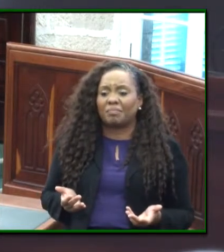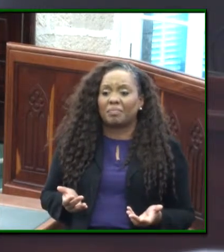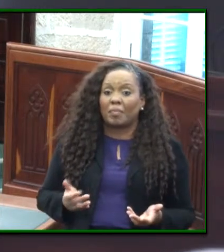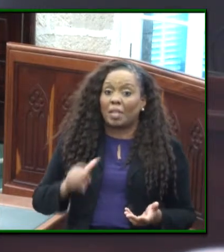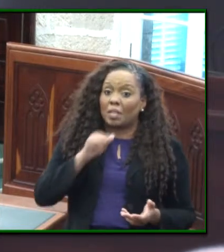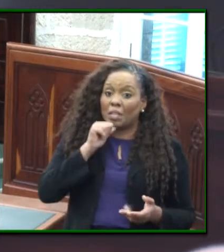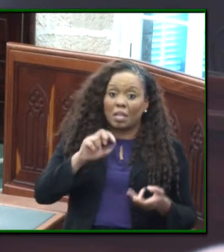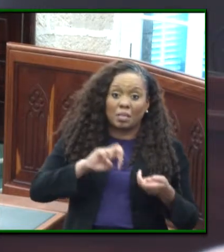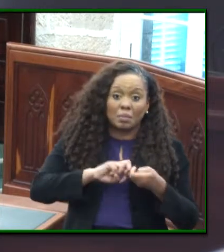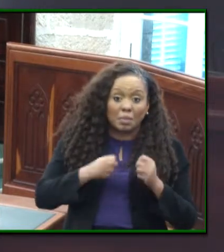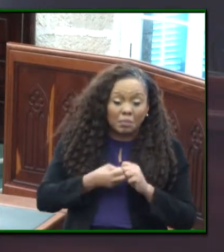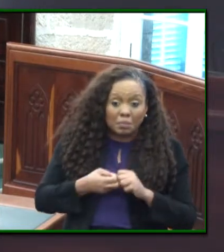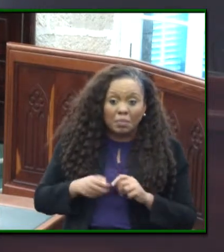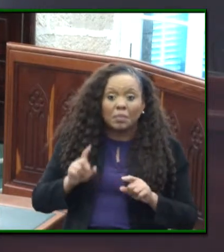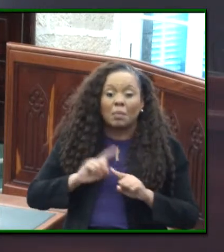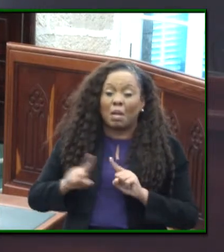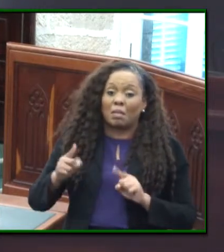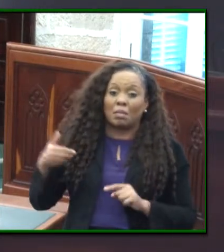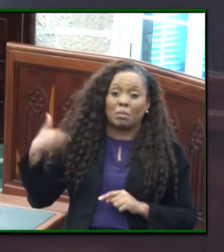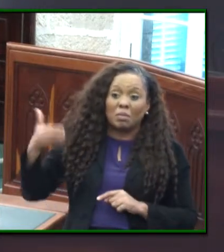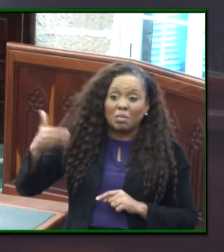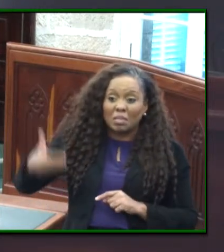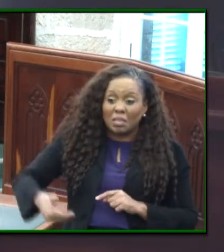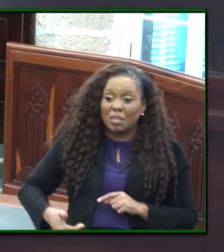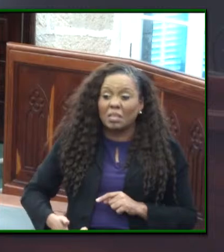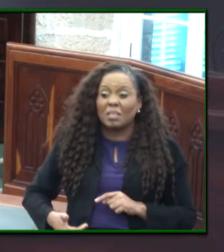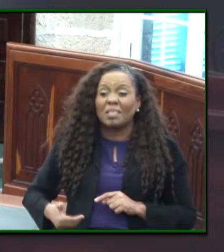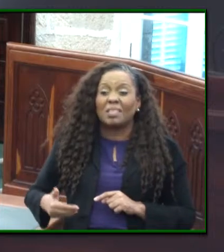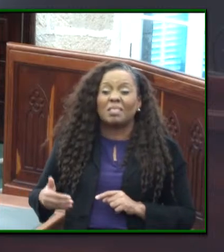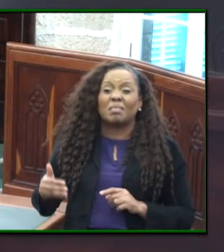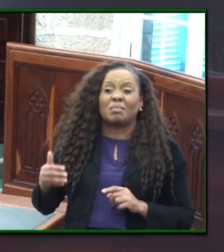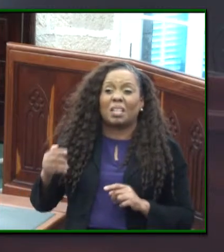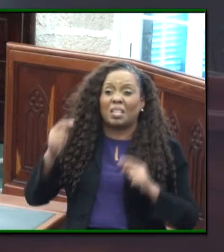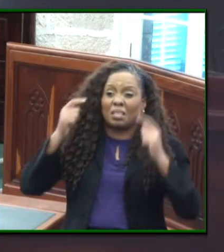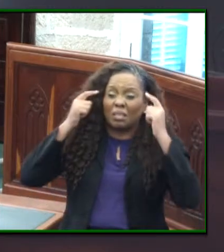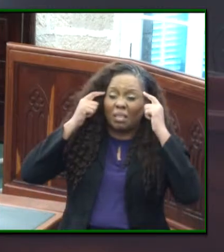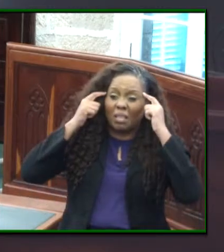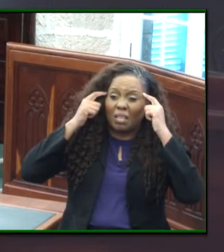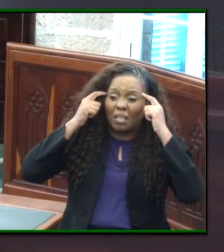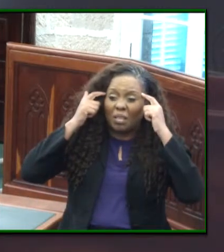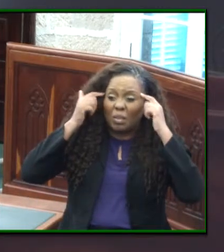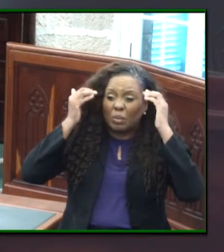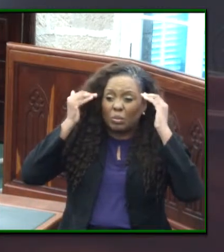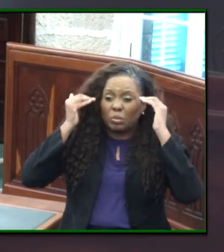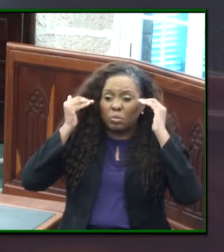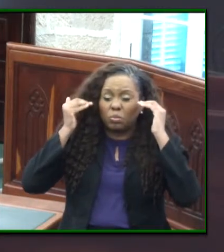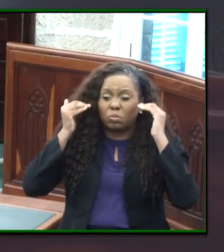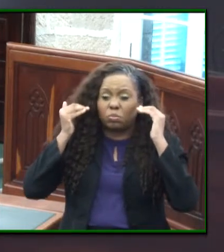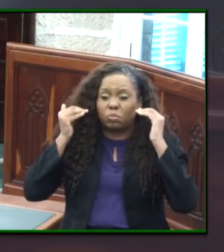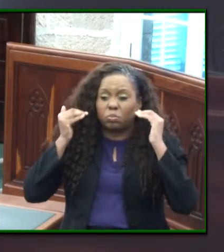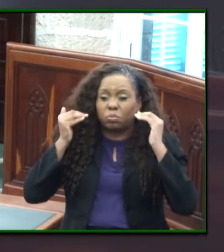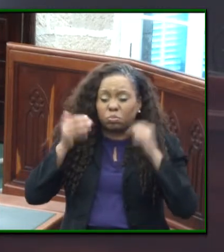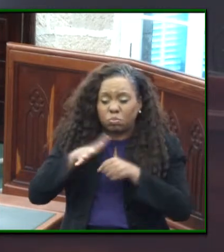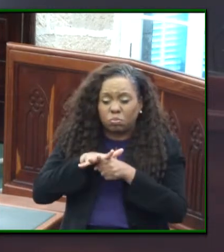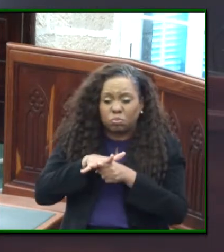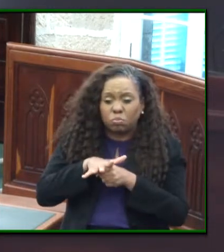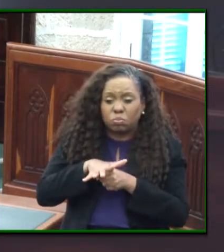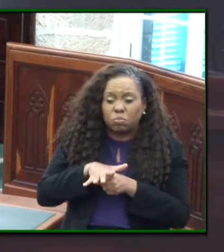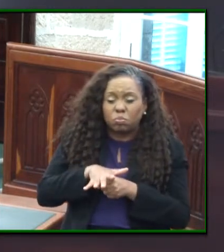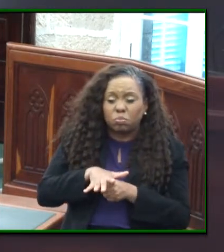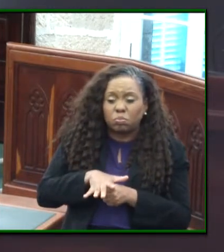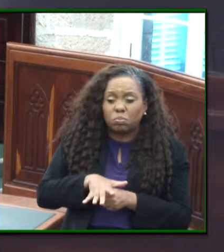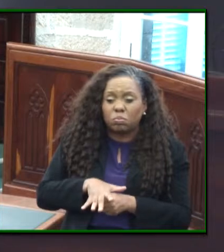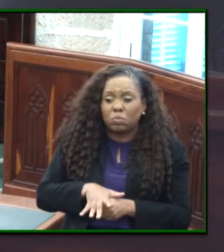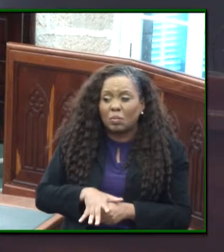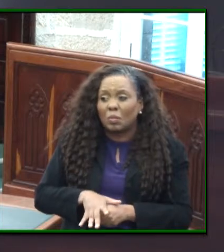over time, these situations develop until most of the time, we only become aware of these situations